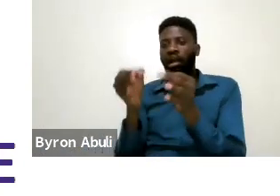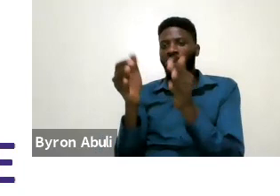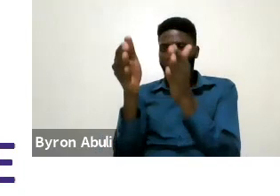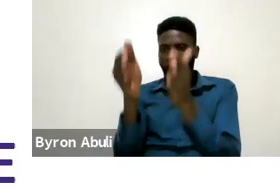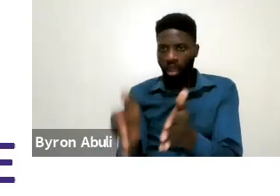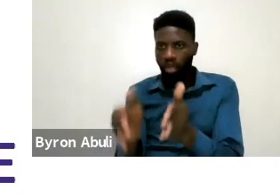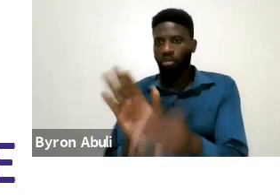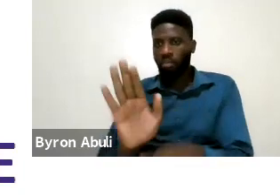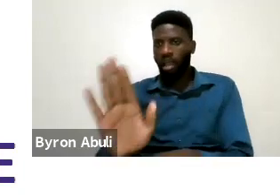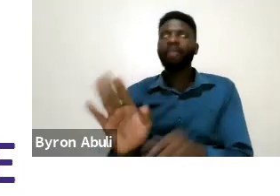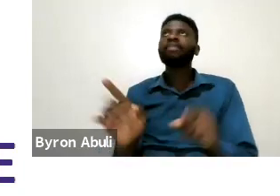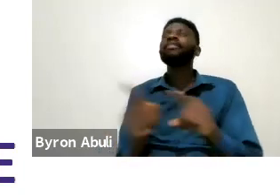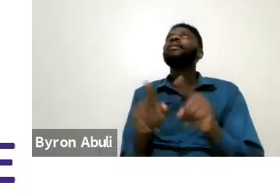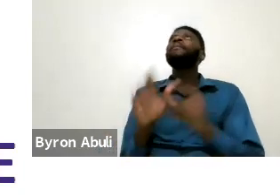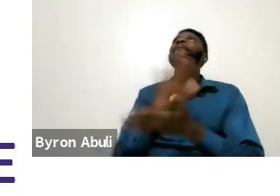on